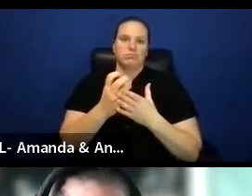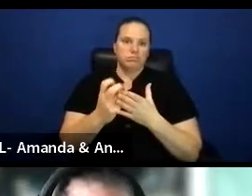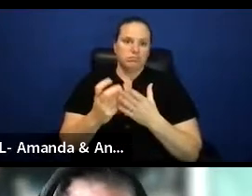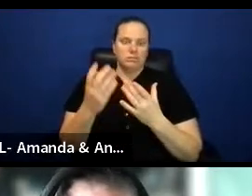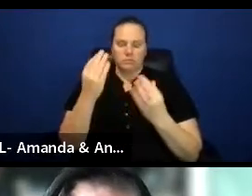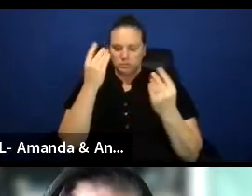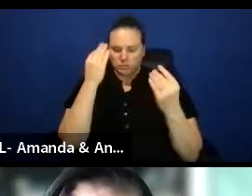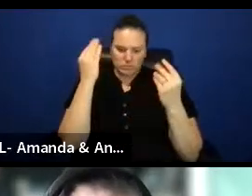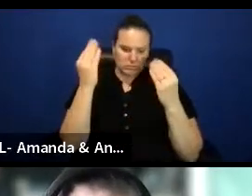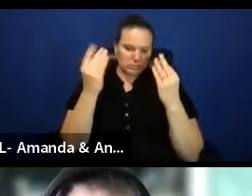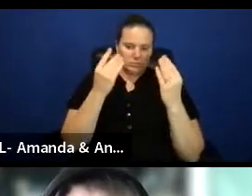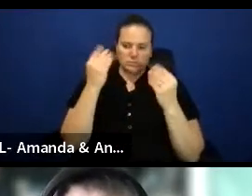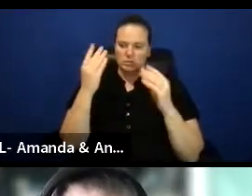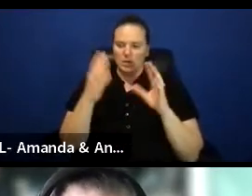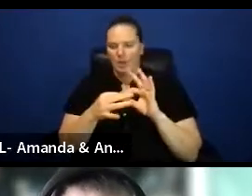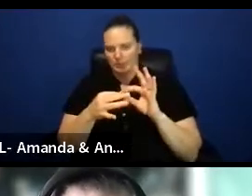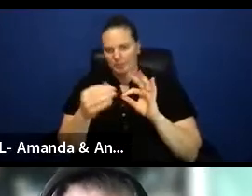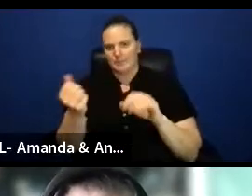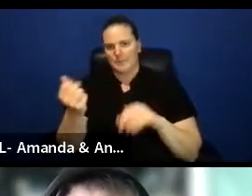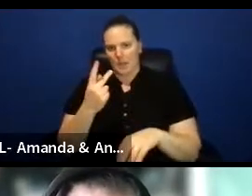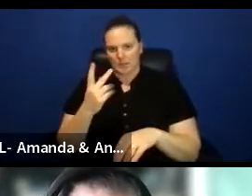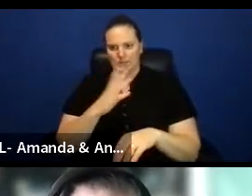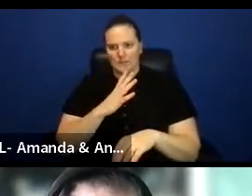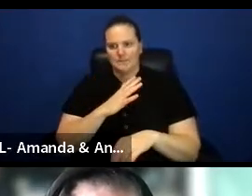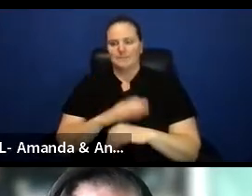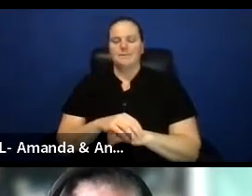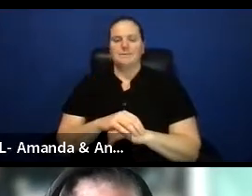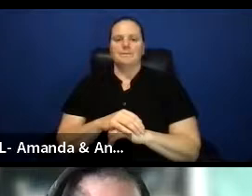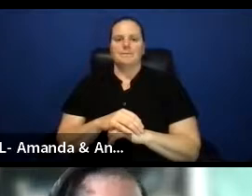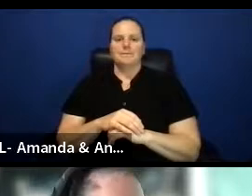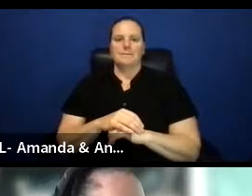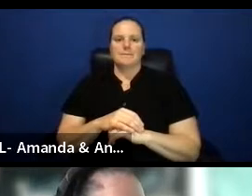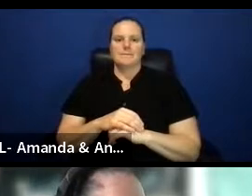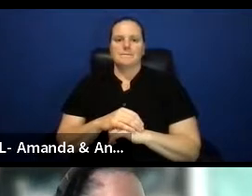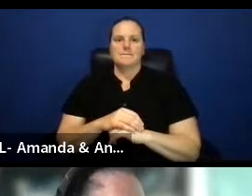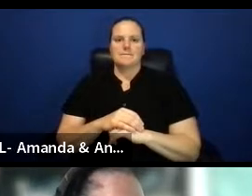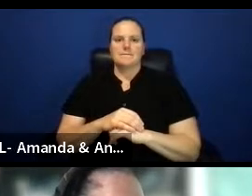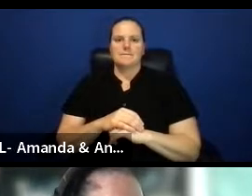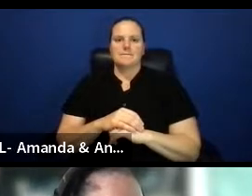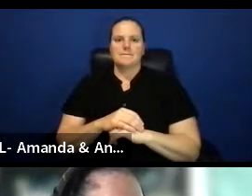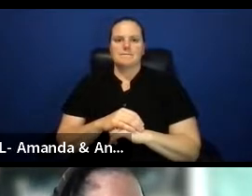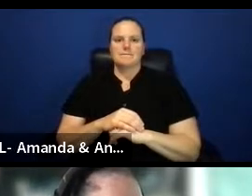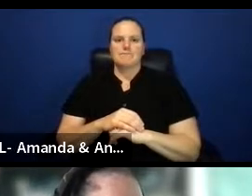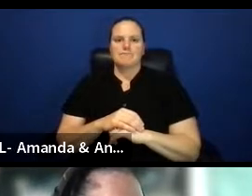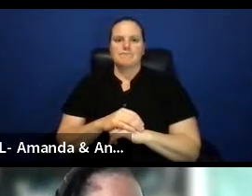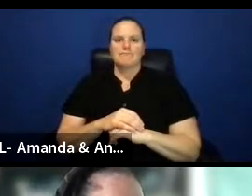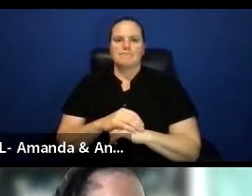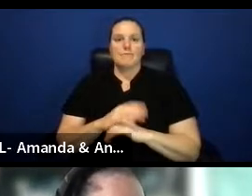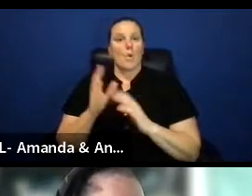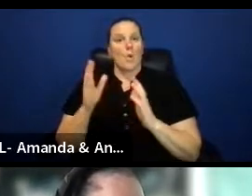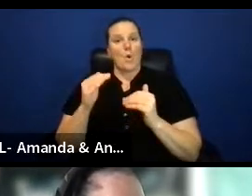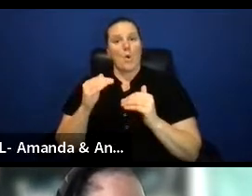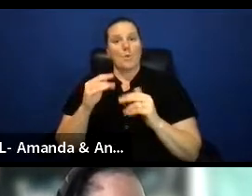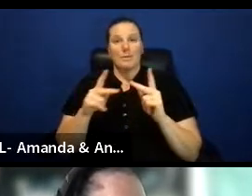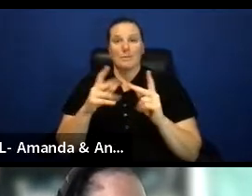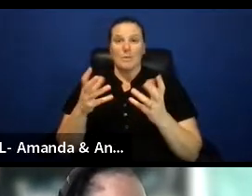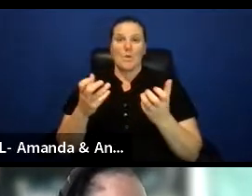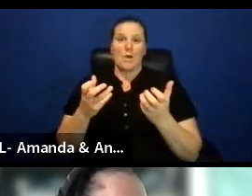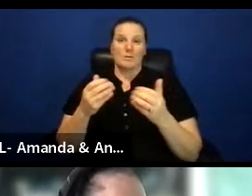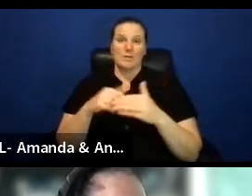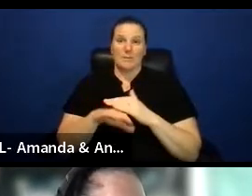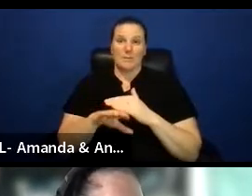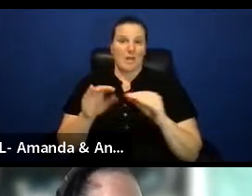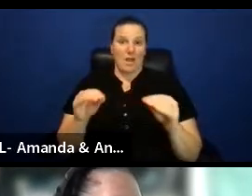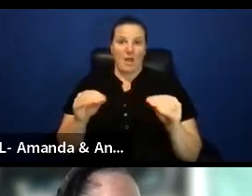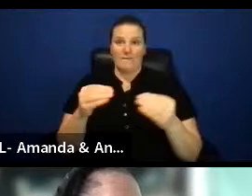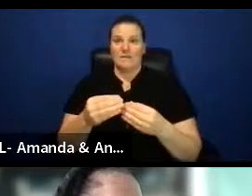digest it, and comment back to us. So we're hoping if folks want to come into our